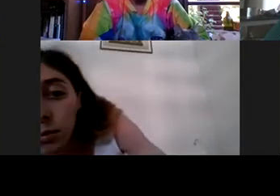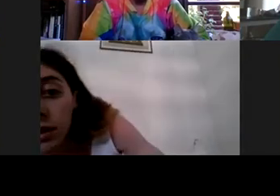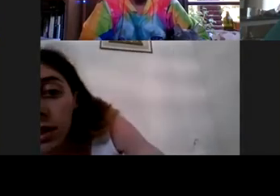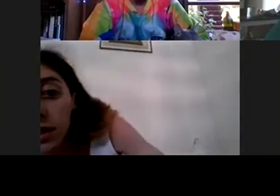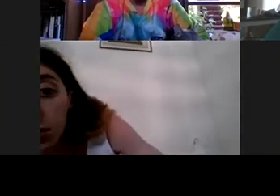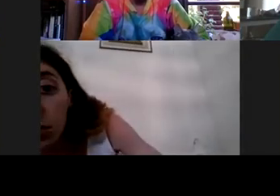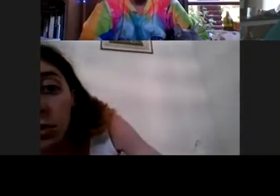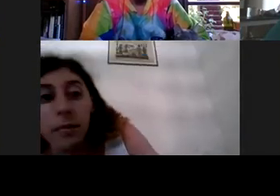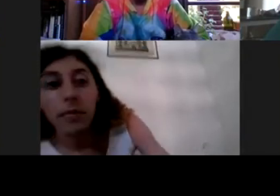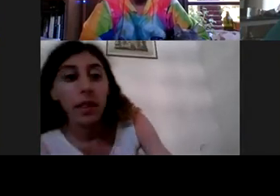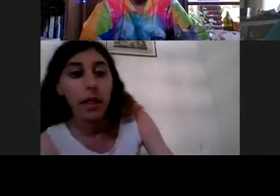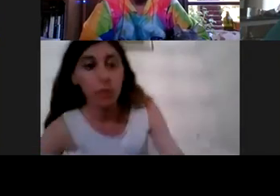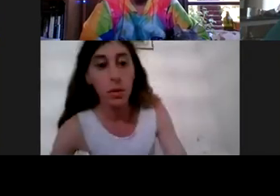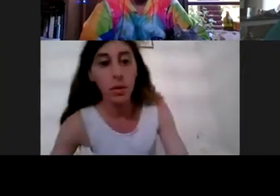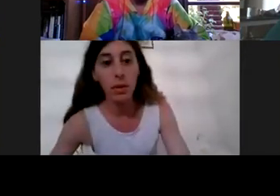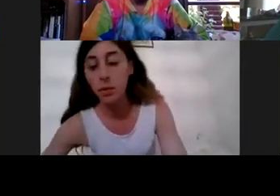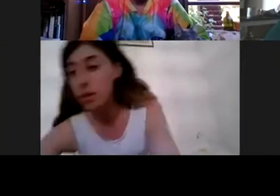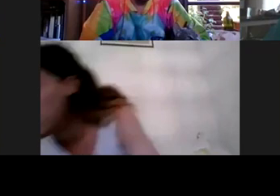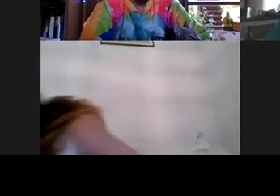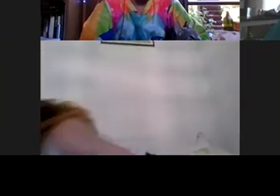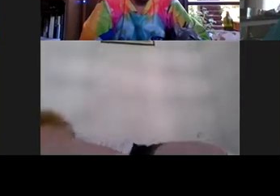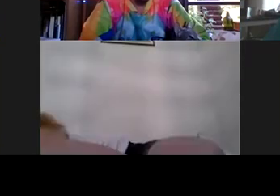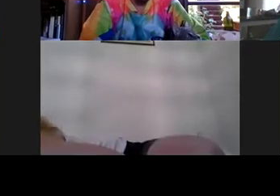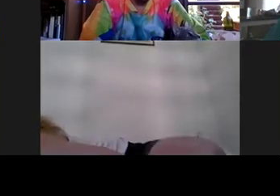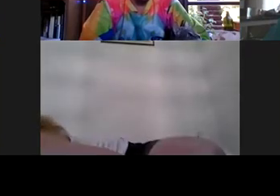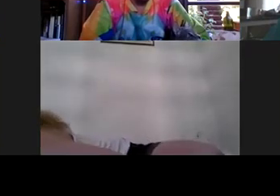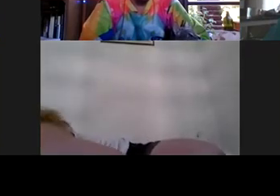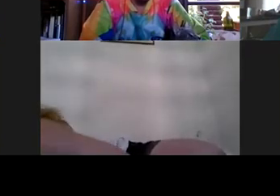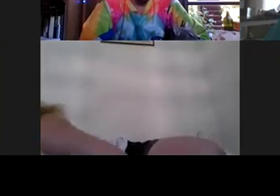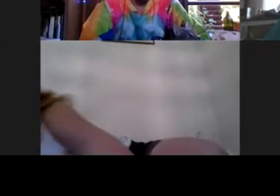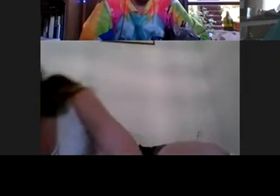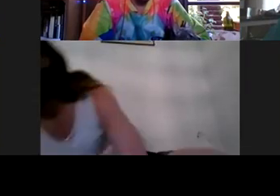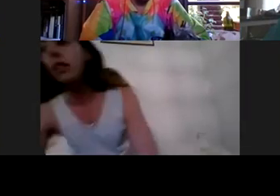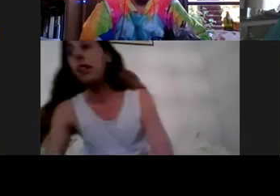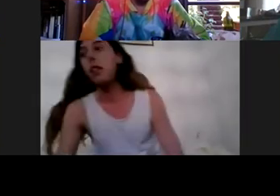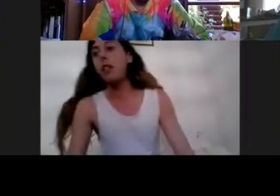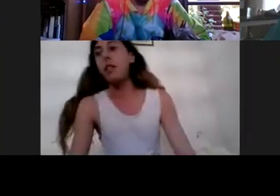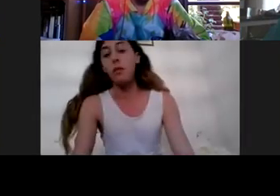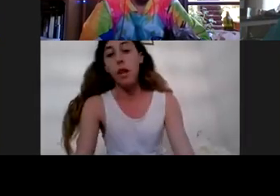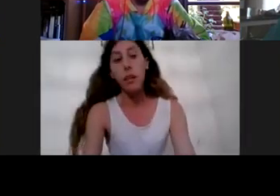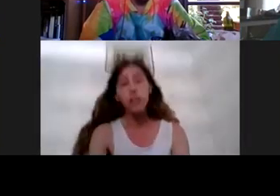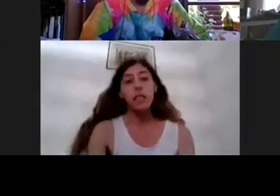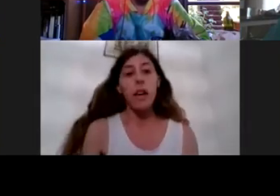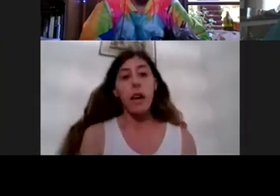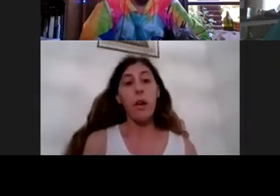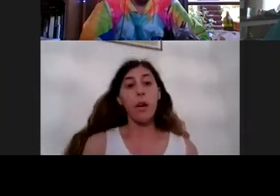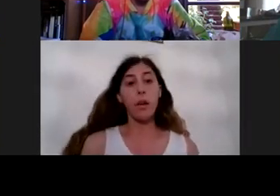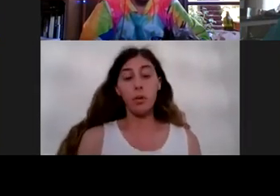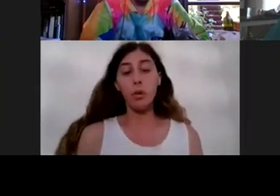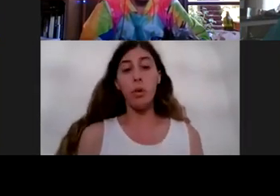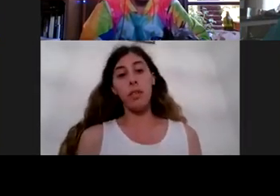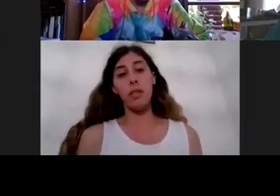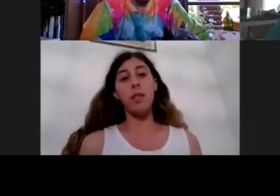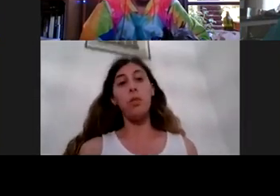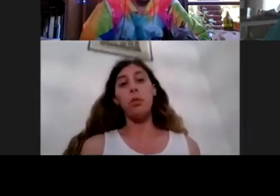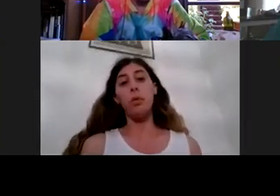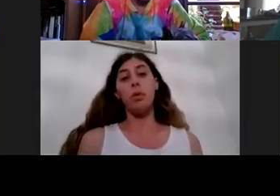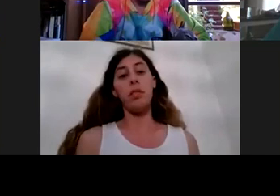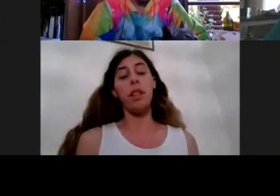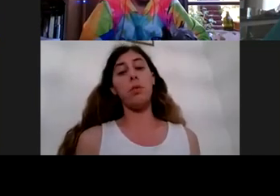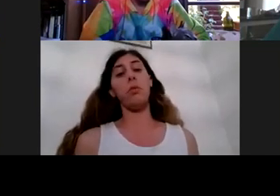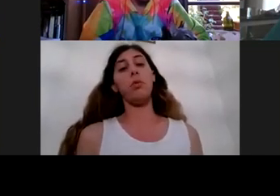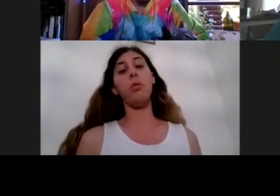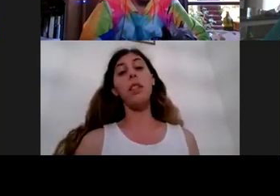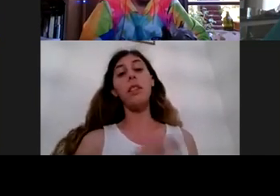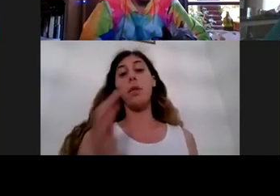the new Trans Healthcare Association was established, and actually this association was recently